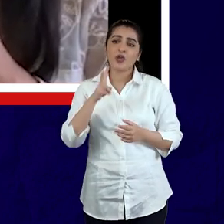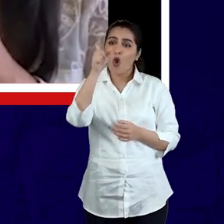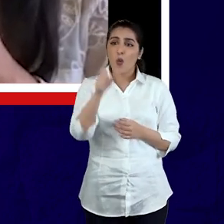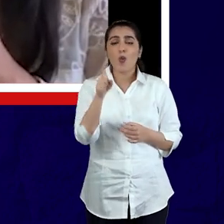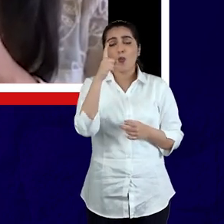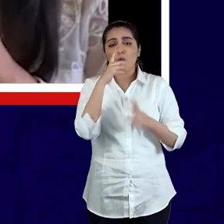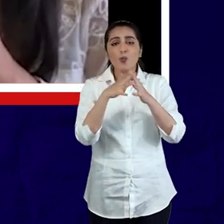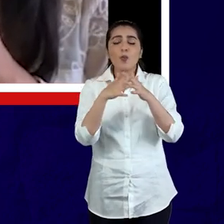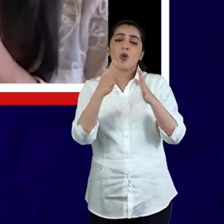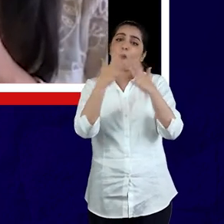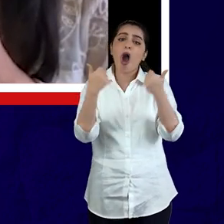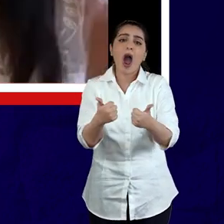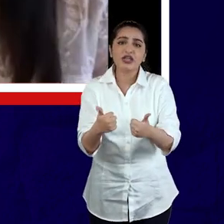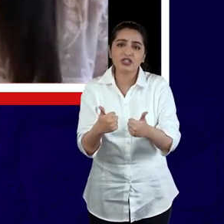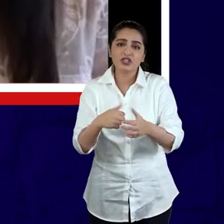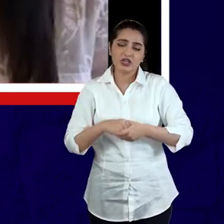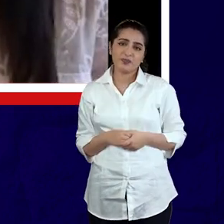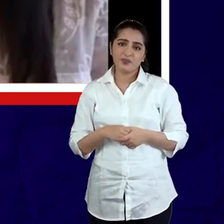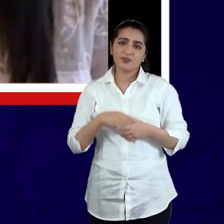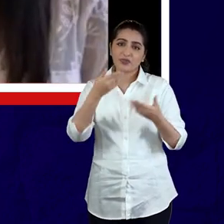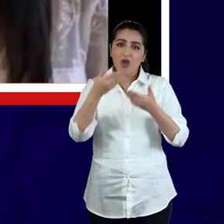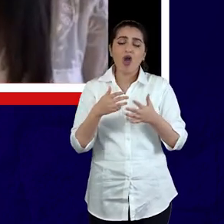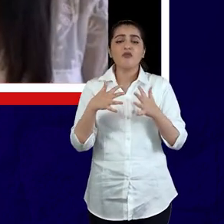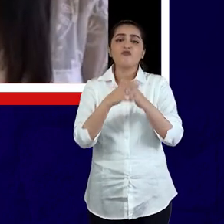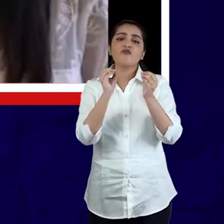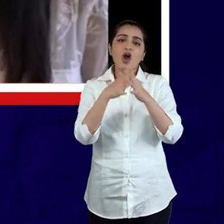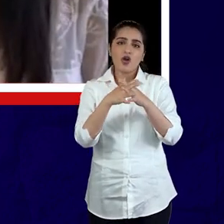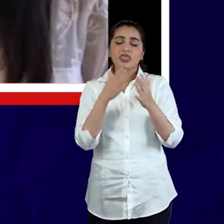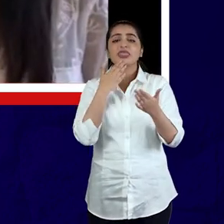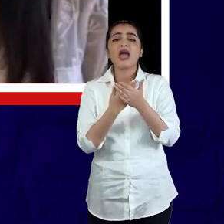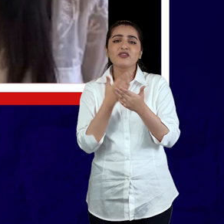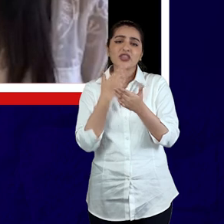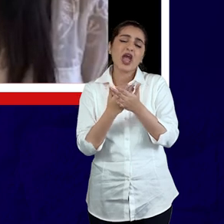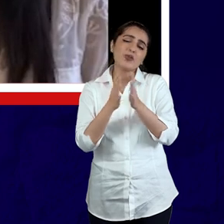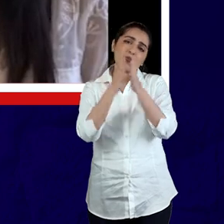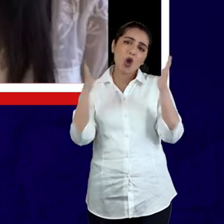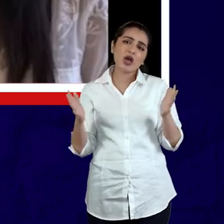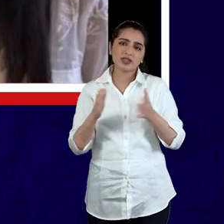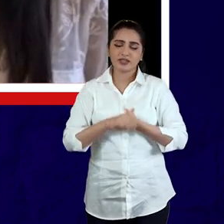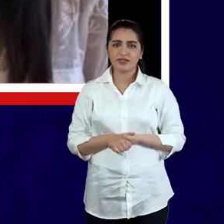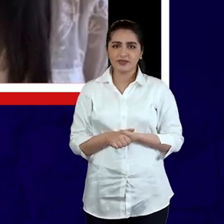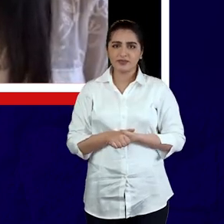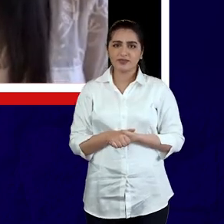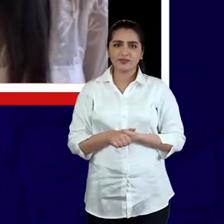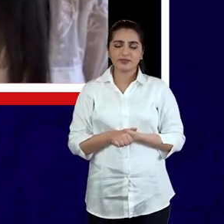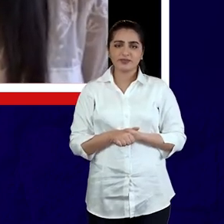an amazing woman. And so, women of the world, thank you. Thank you. Thank you so much.